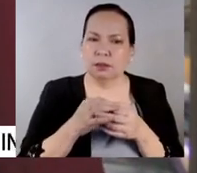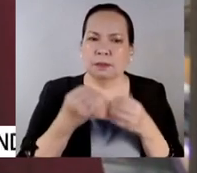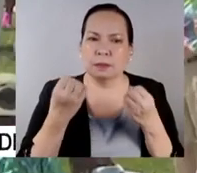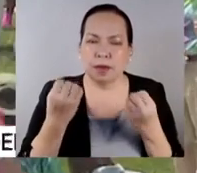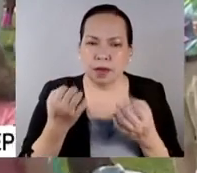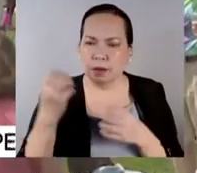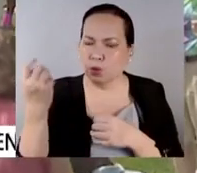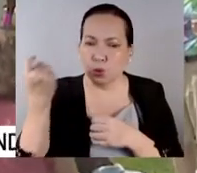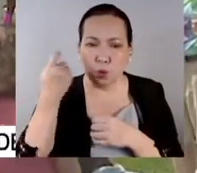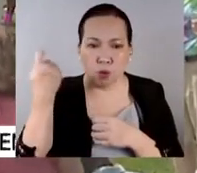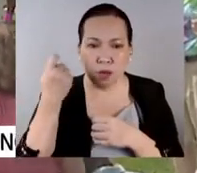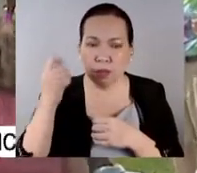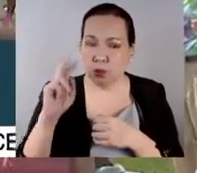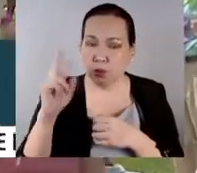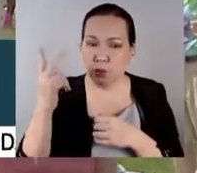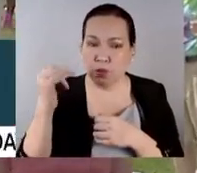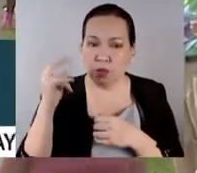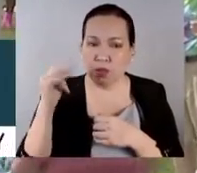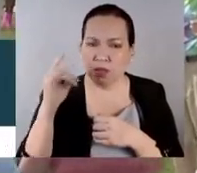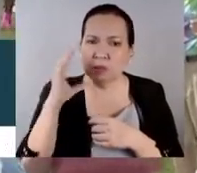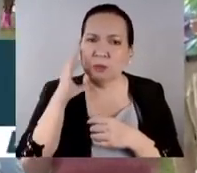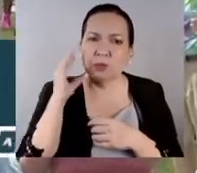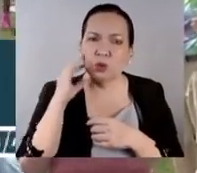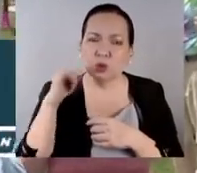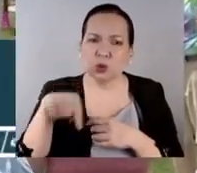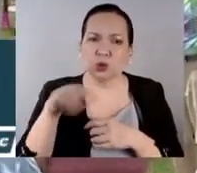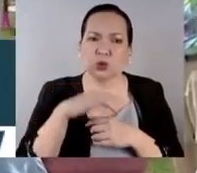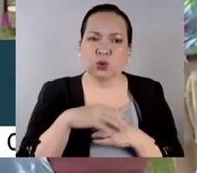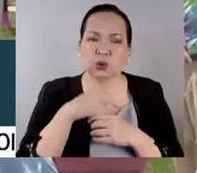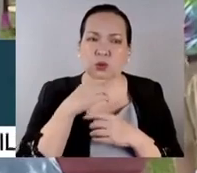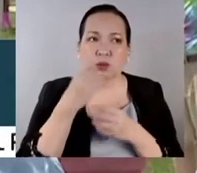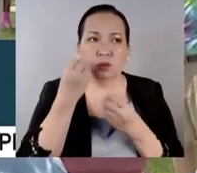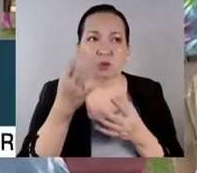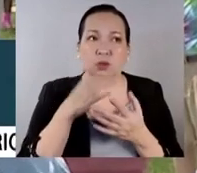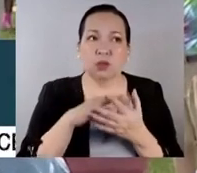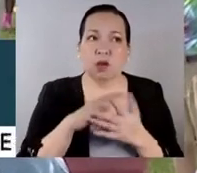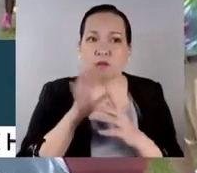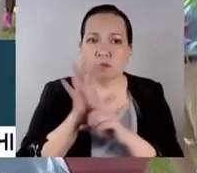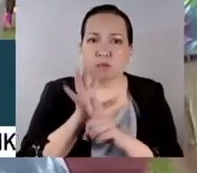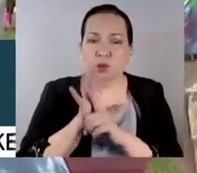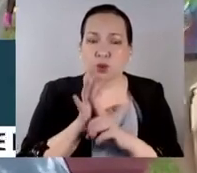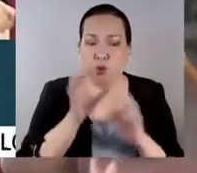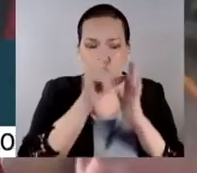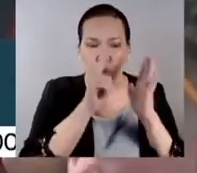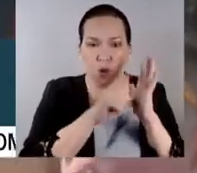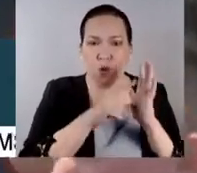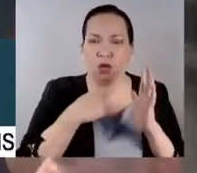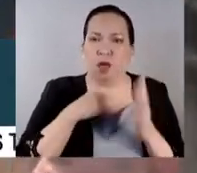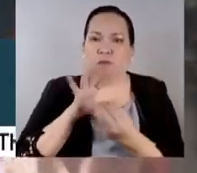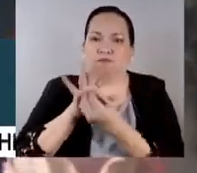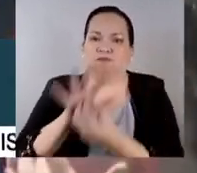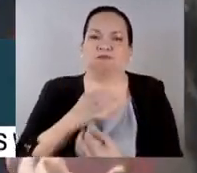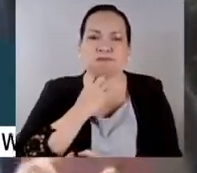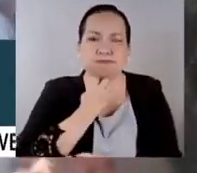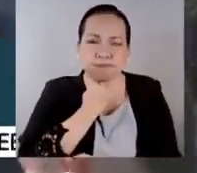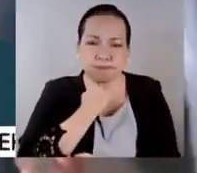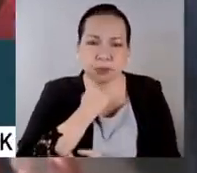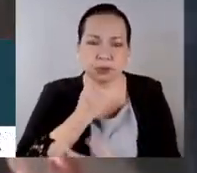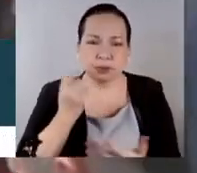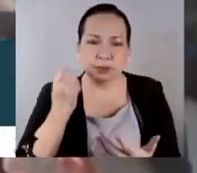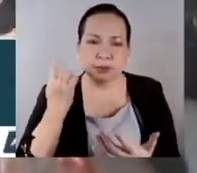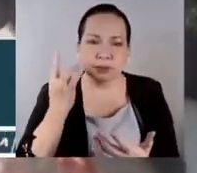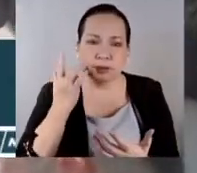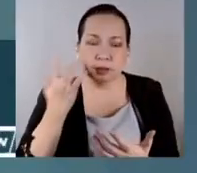Ugandans. White House Press Secretary Karine Jean-Pierre told VOA that this trend of using the law to restrict gay rights makes this year's celebration even